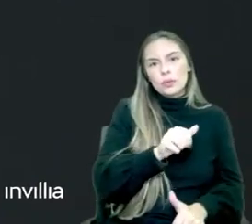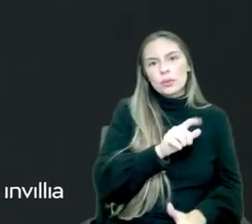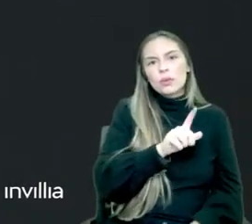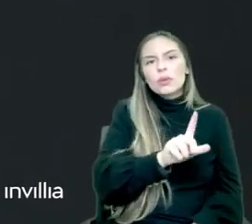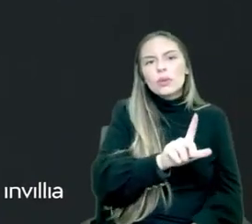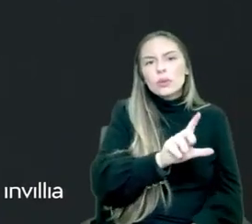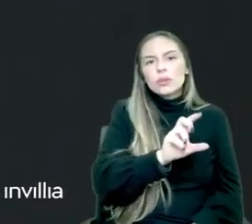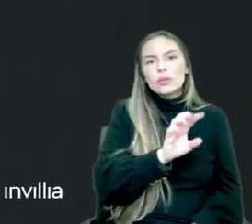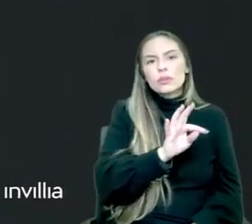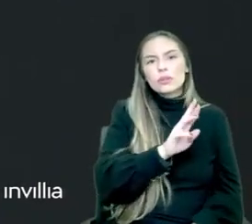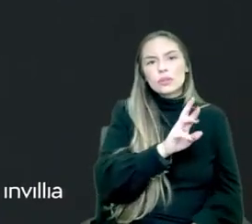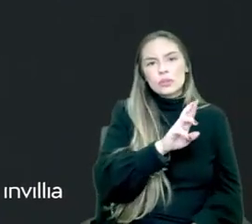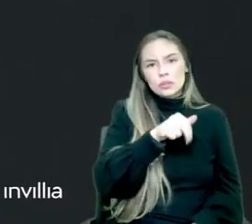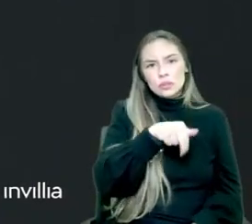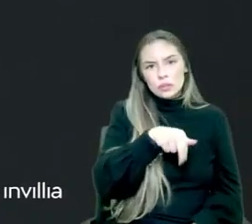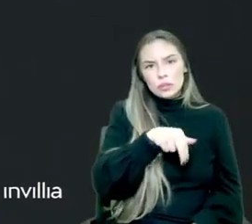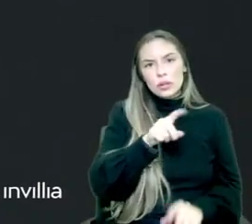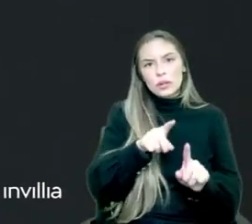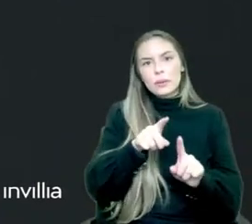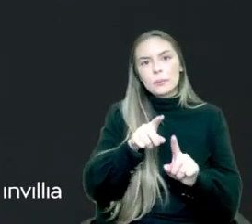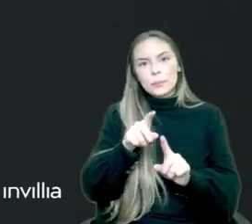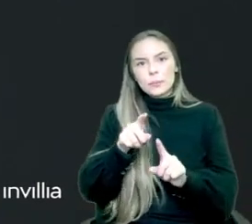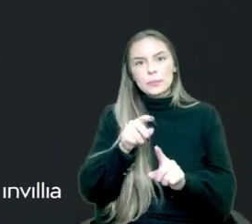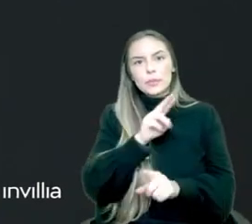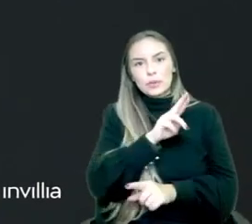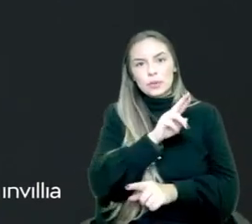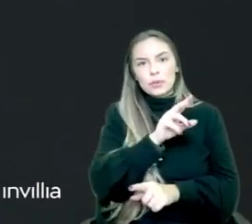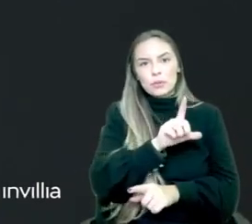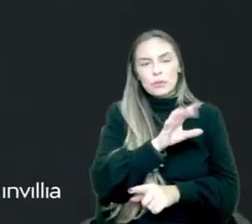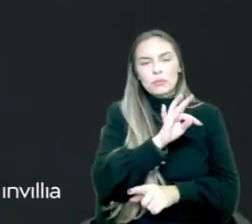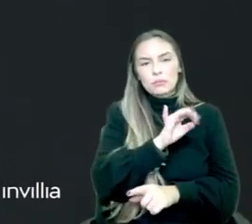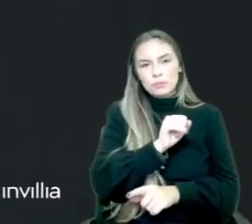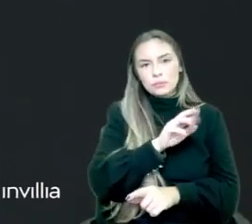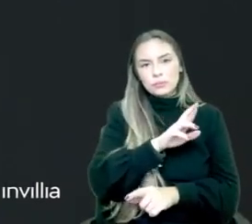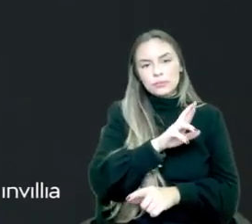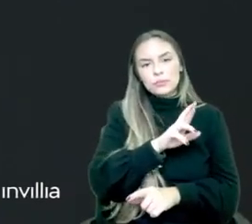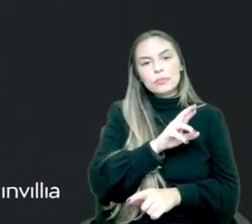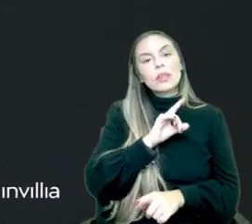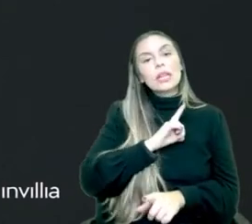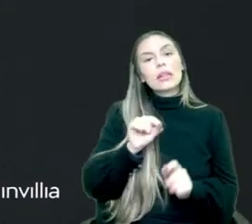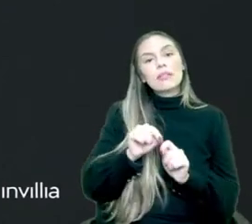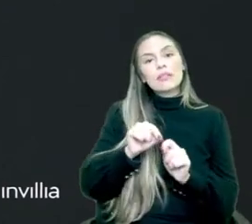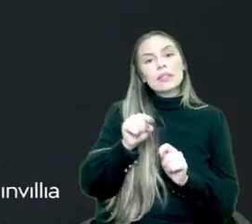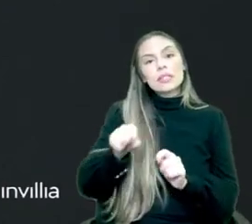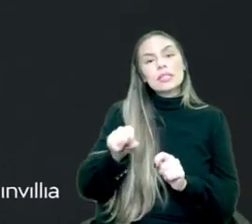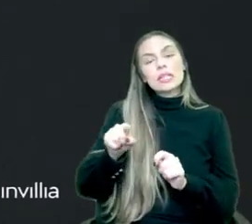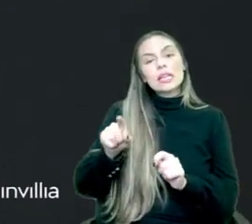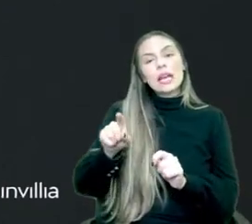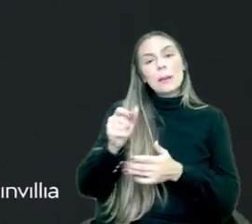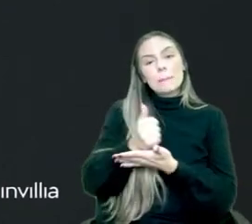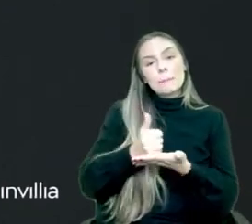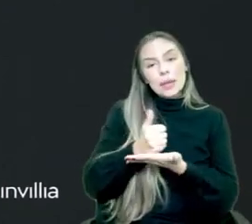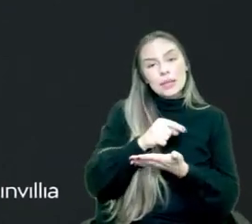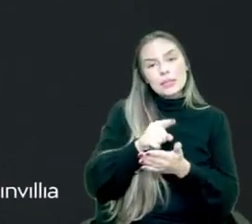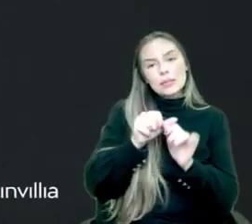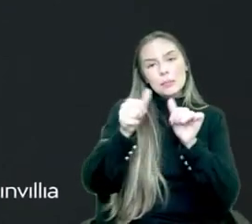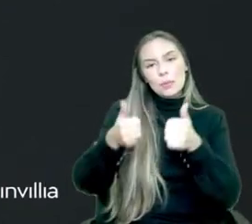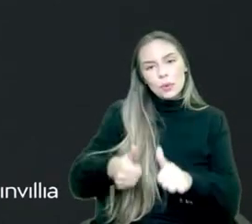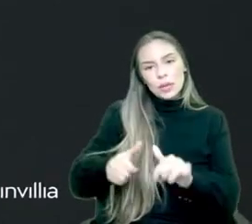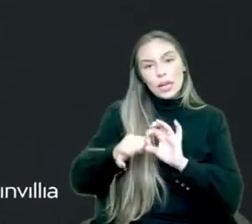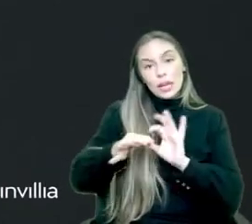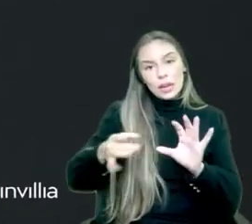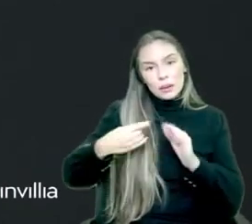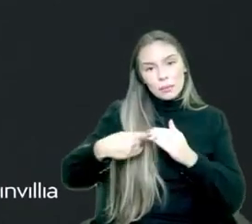Jamba. And going back to the base model that was released, the open source model, we did that